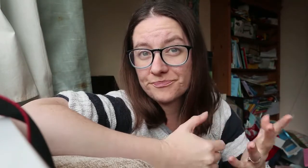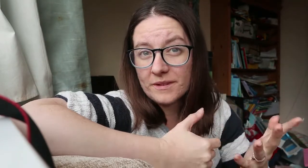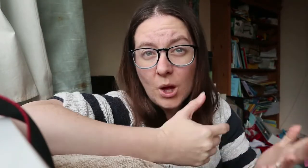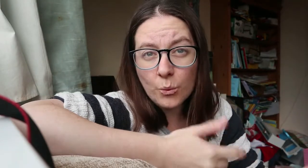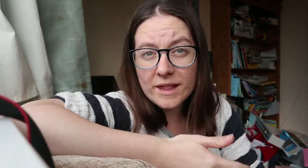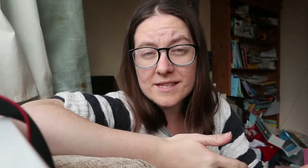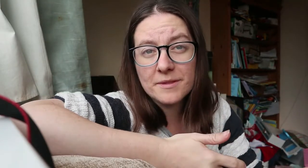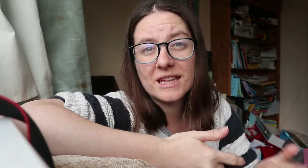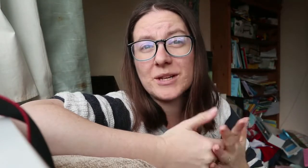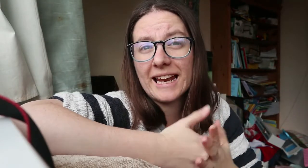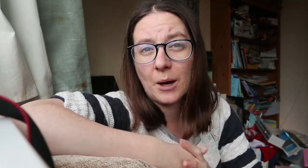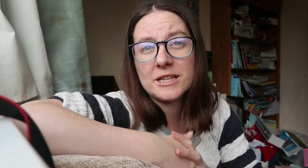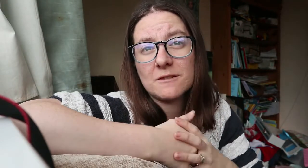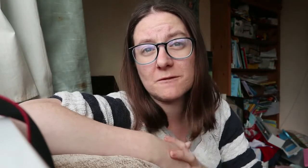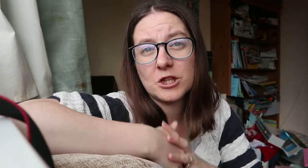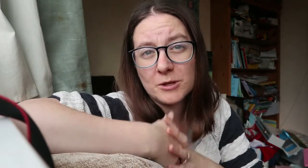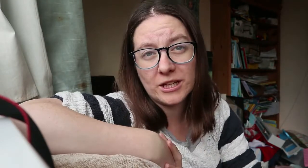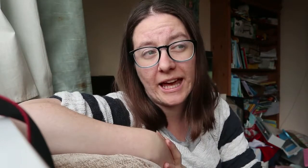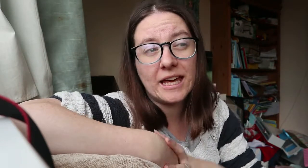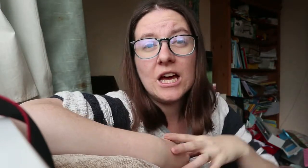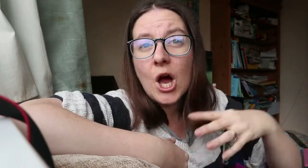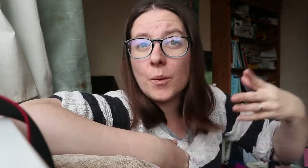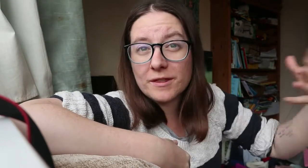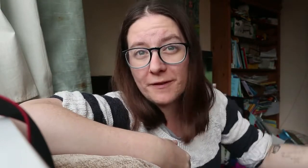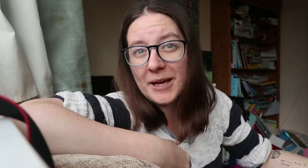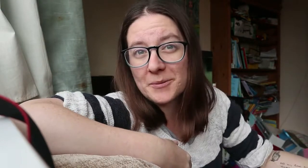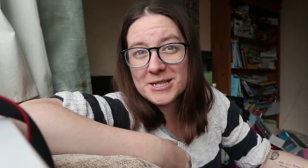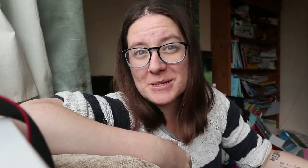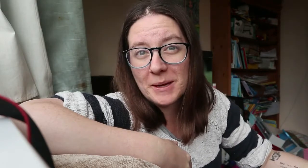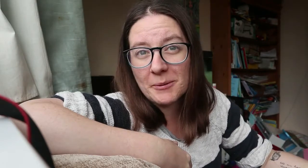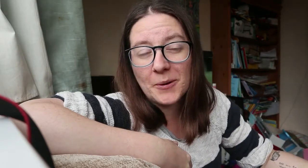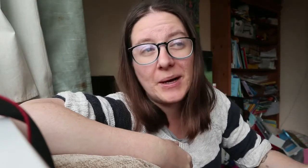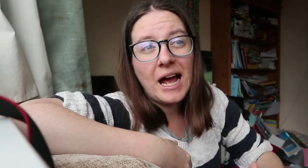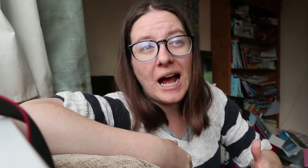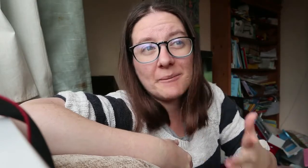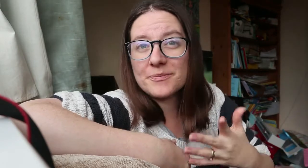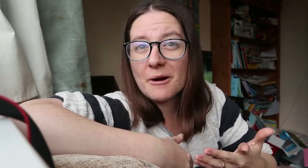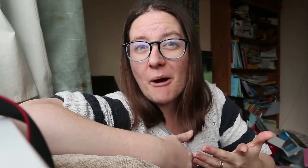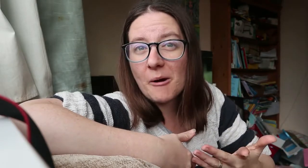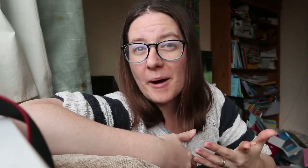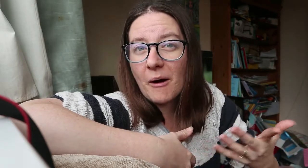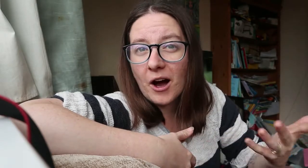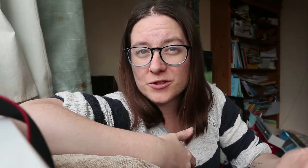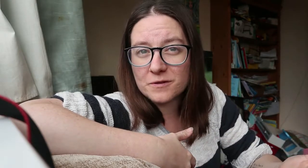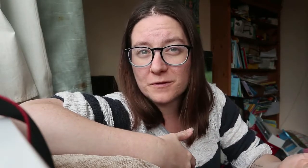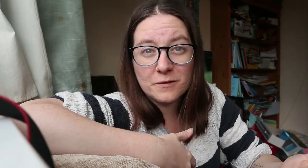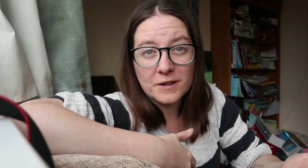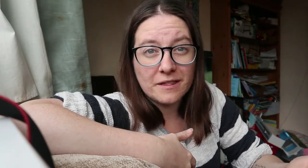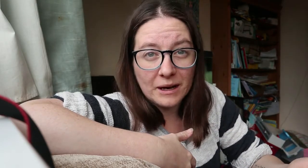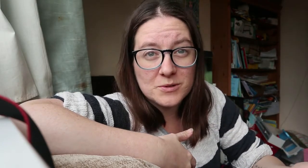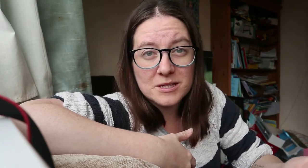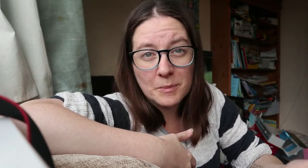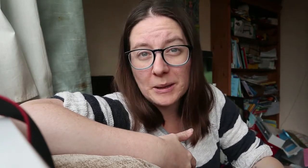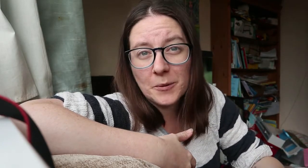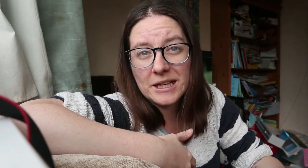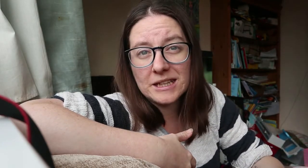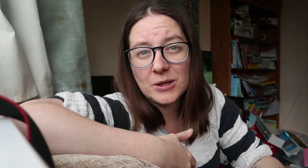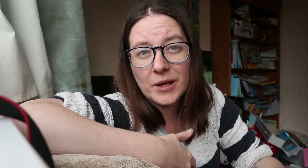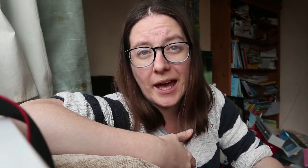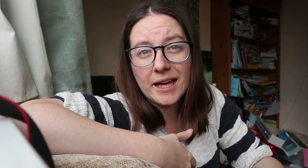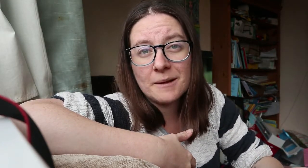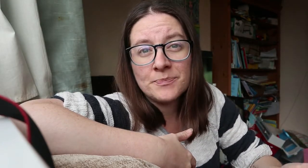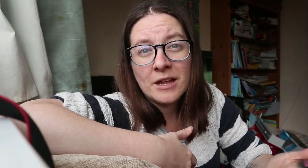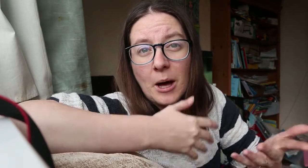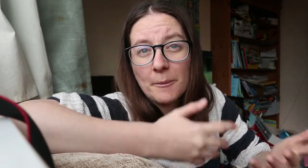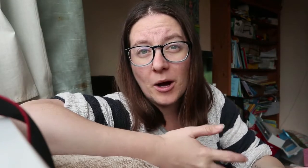with something that would allow me to communicate with fellow British people. Um, there are about 150,000 people in